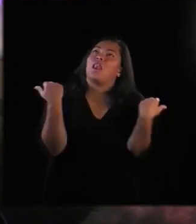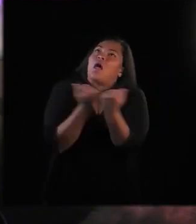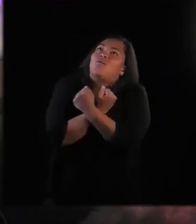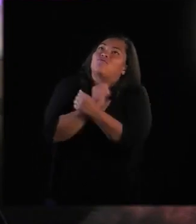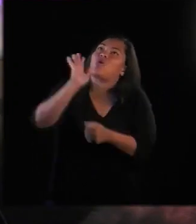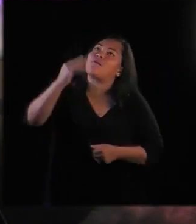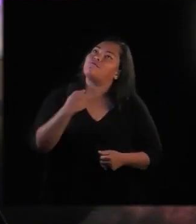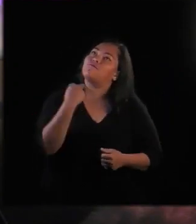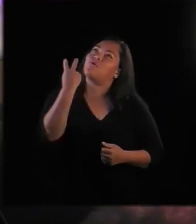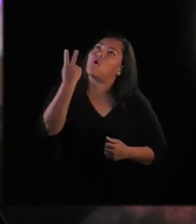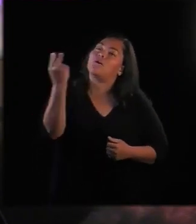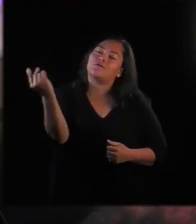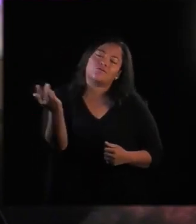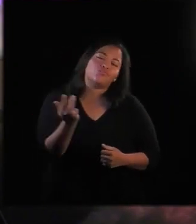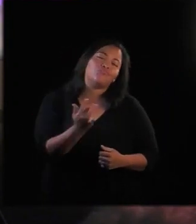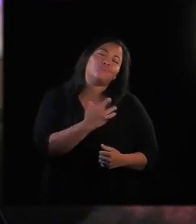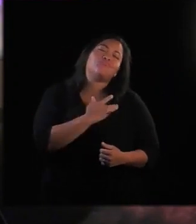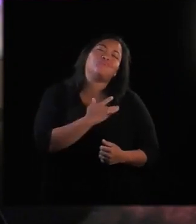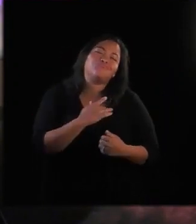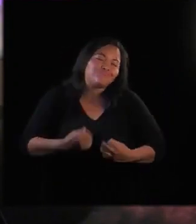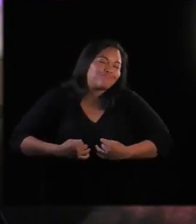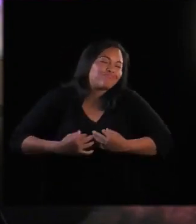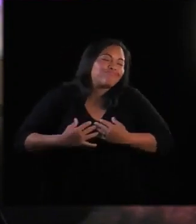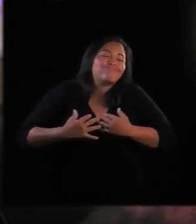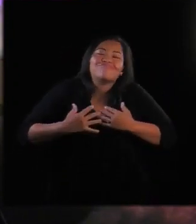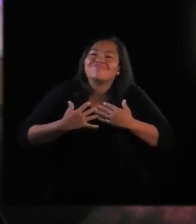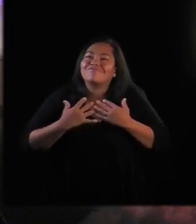I love your